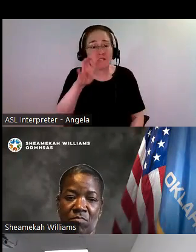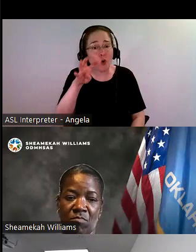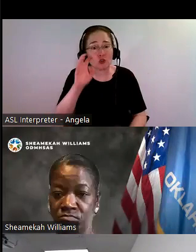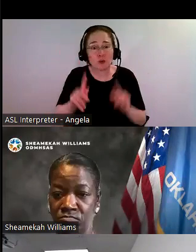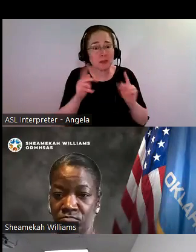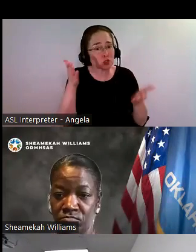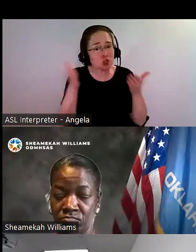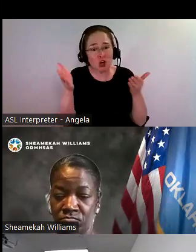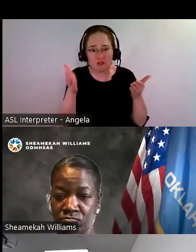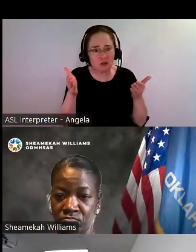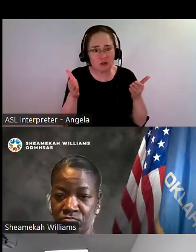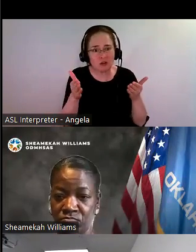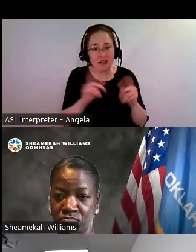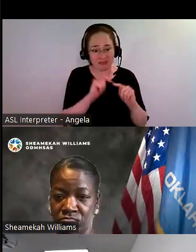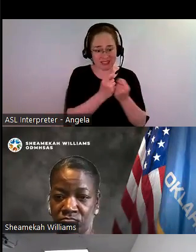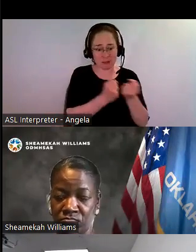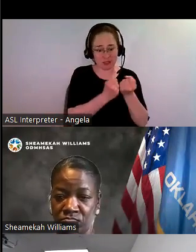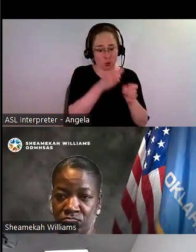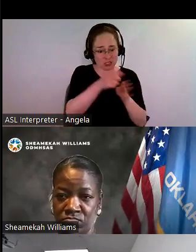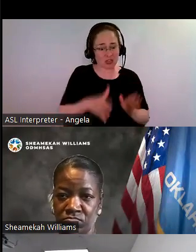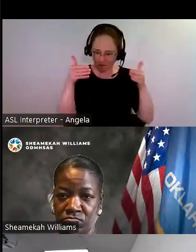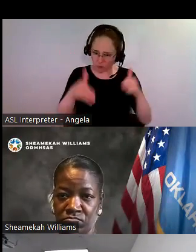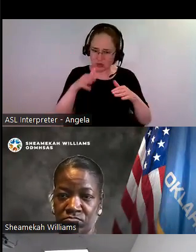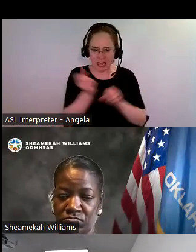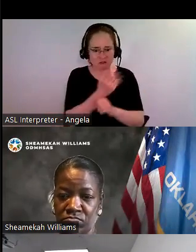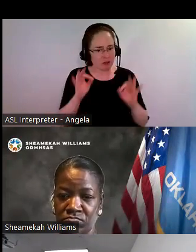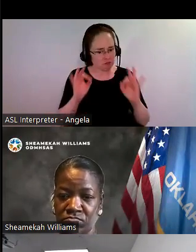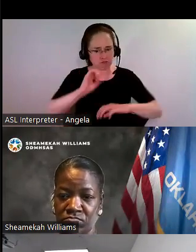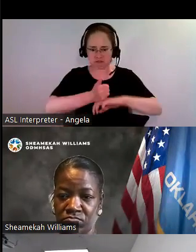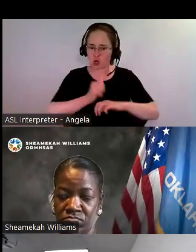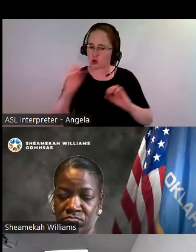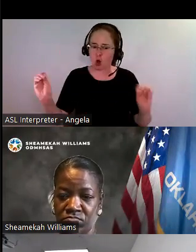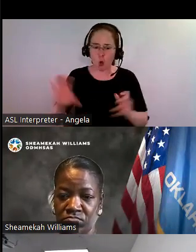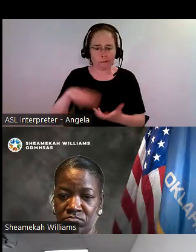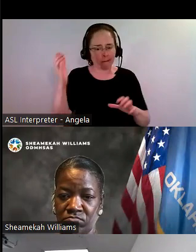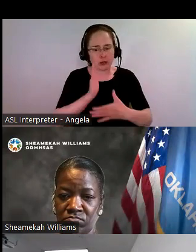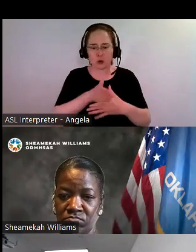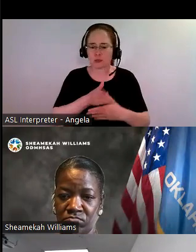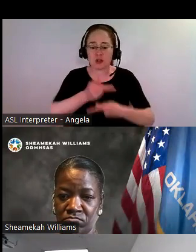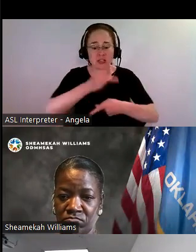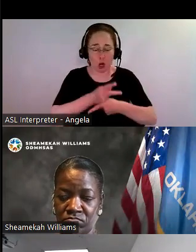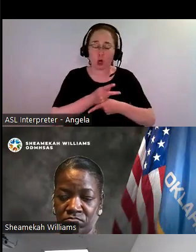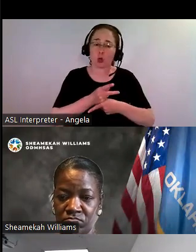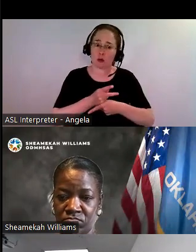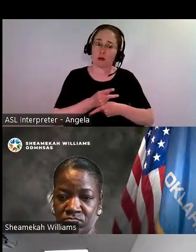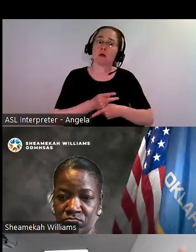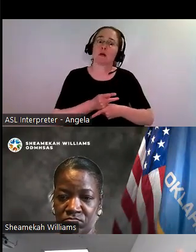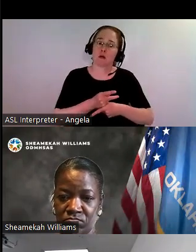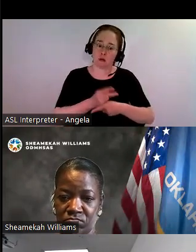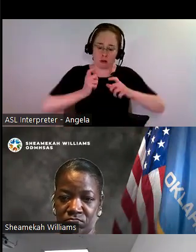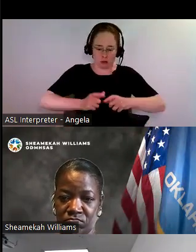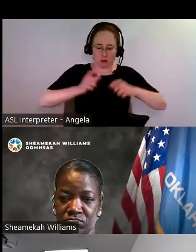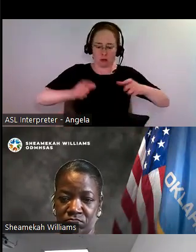serve, that they're laser focused on making sure everything is there so there's no interruptions of care. That's how far we took this team-based approach, all the way